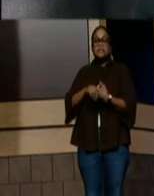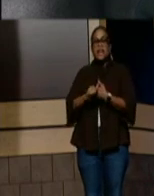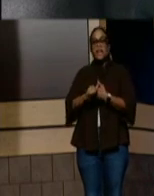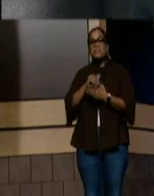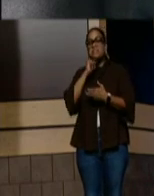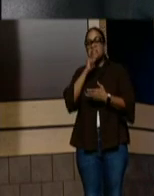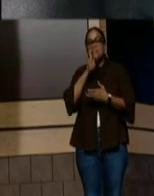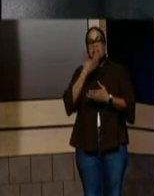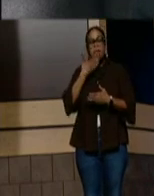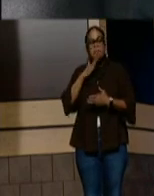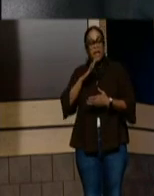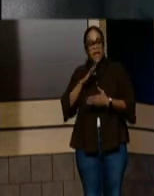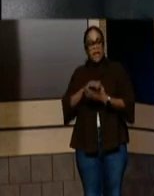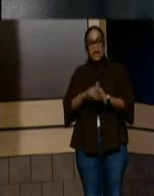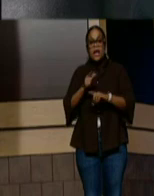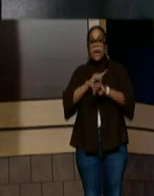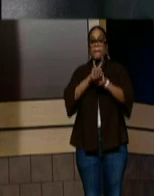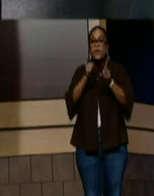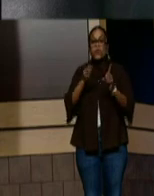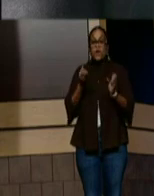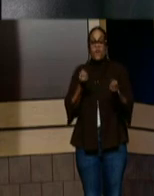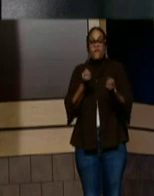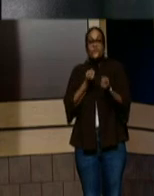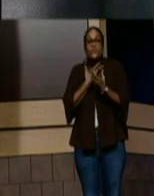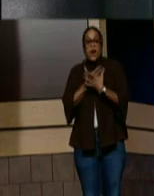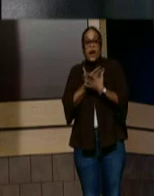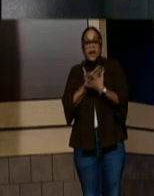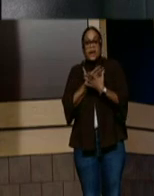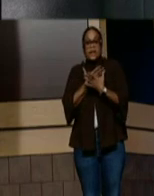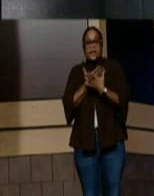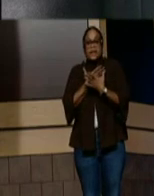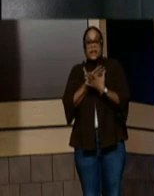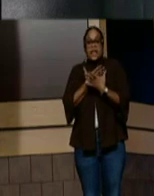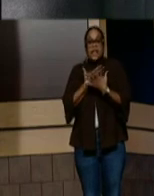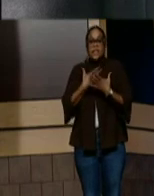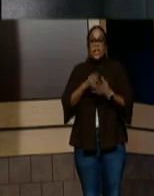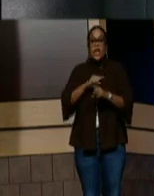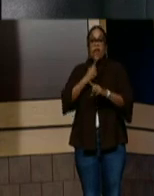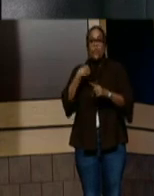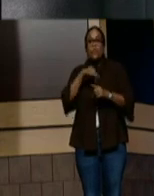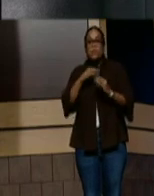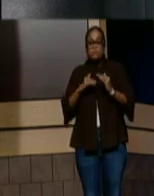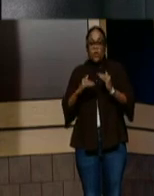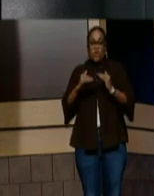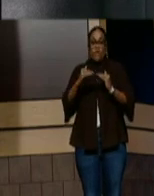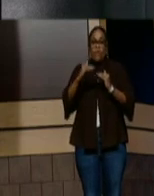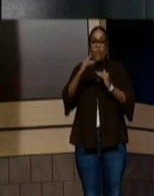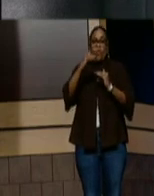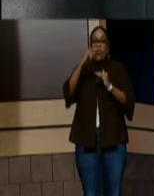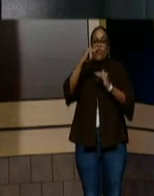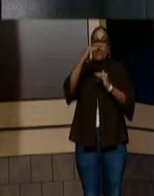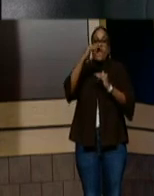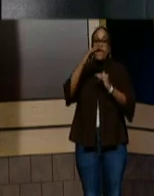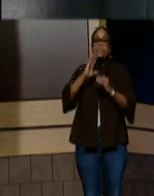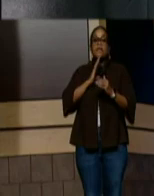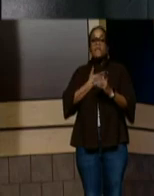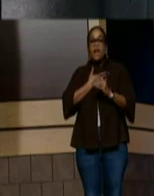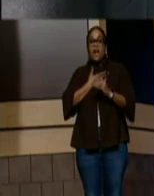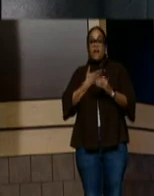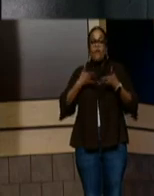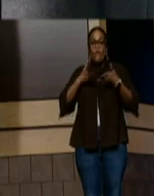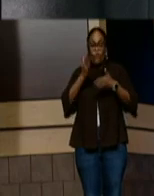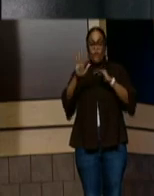are moderate. But what we're afraid of is that we're being overwhelmed with our capacity. So again, the guidelines are there.